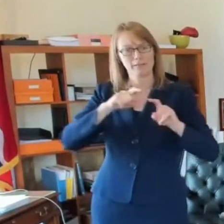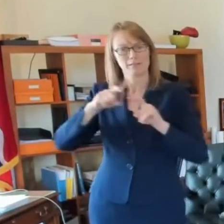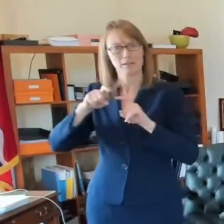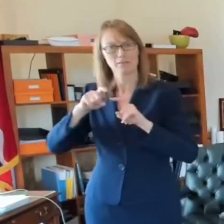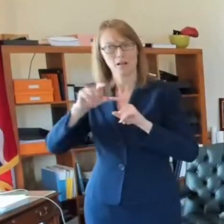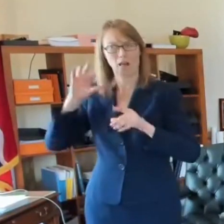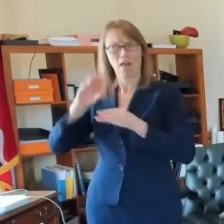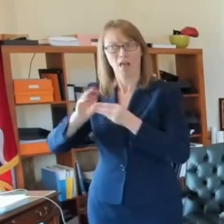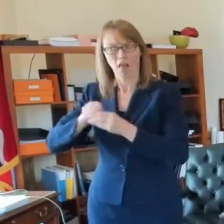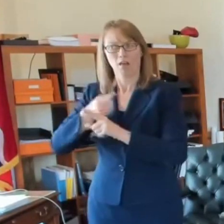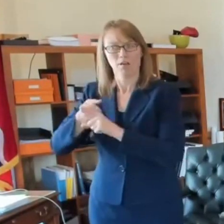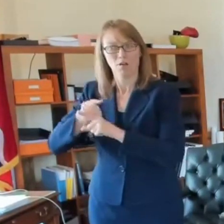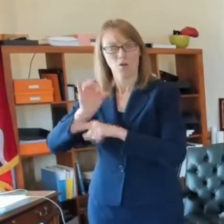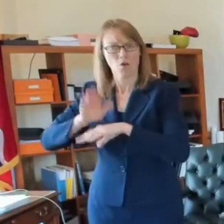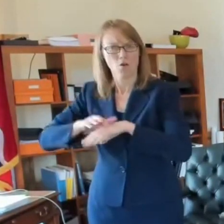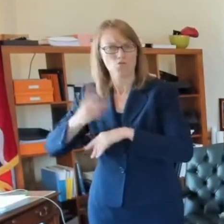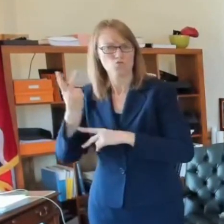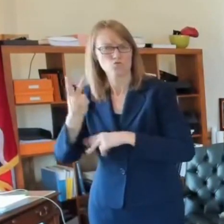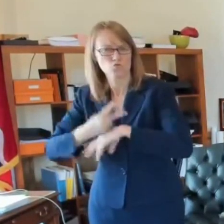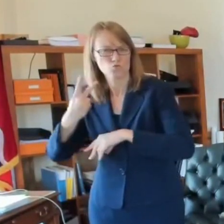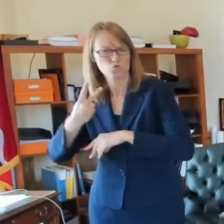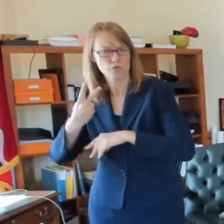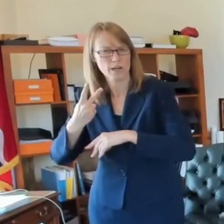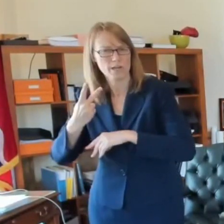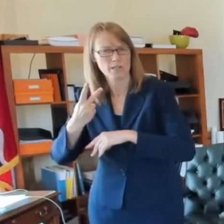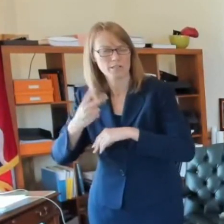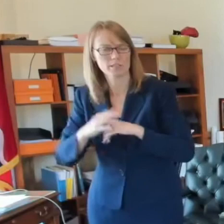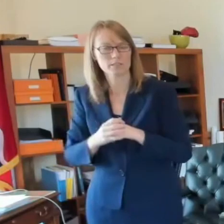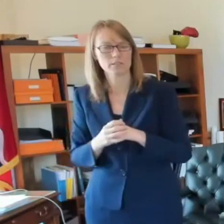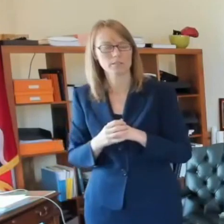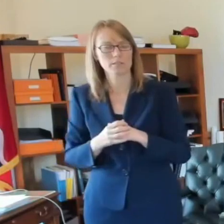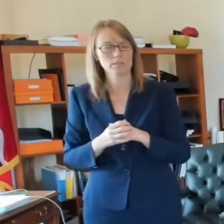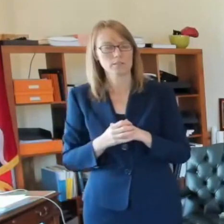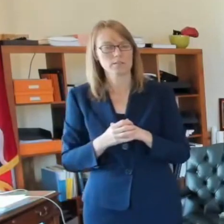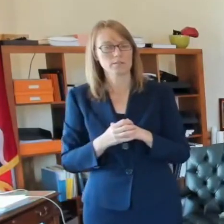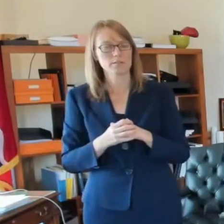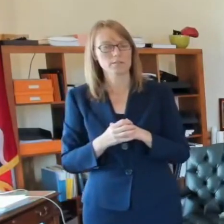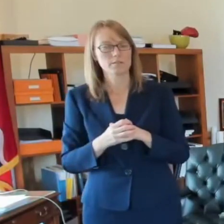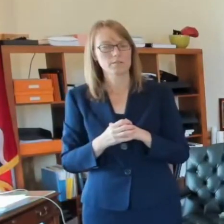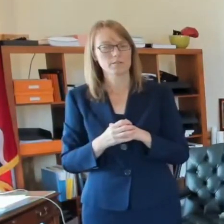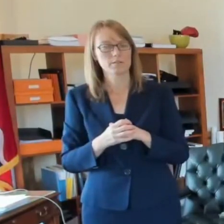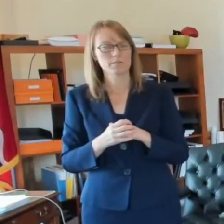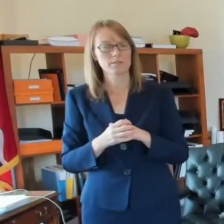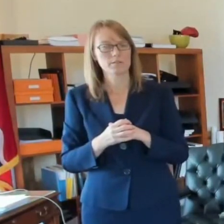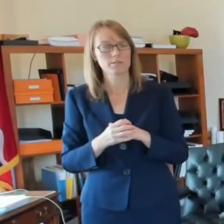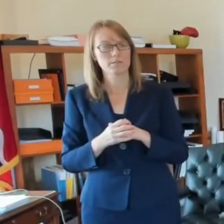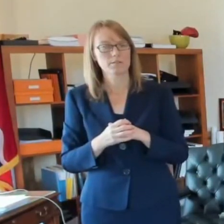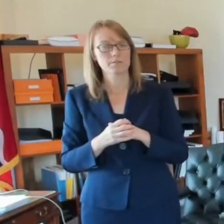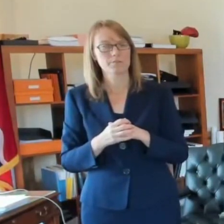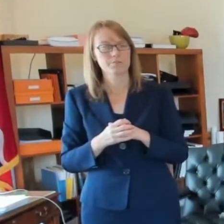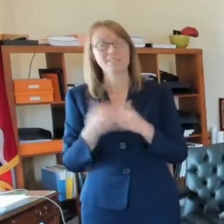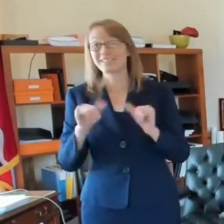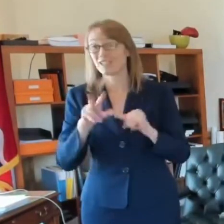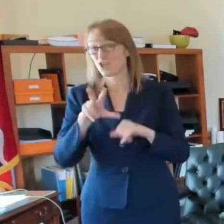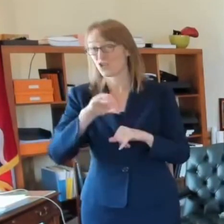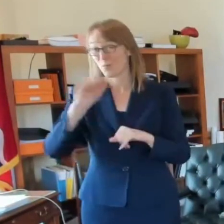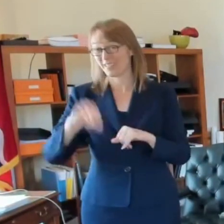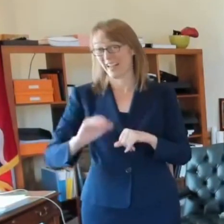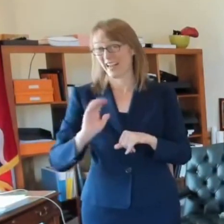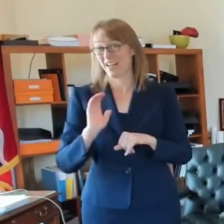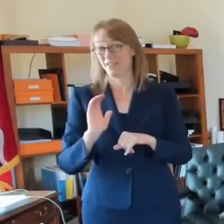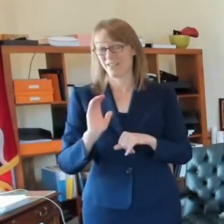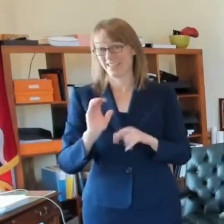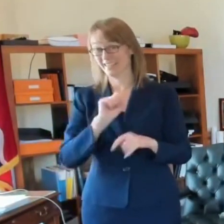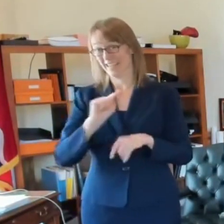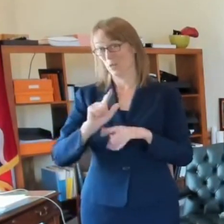last month, we still have almost 30% of the cases in the city being 20-year-olds, 20